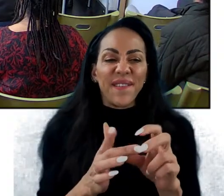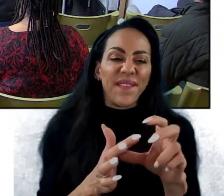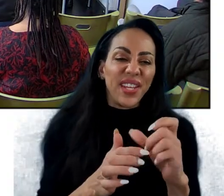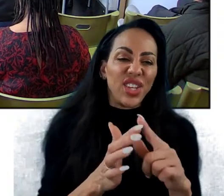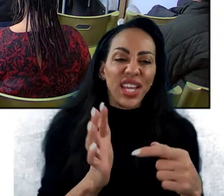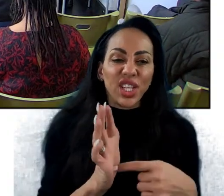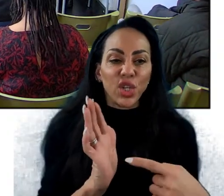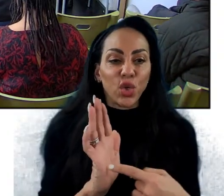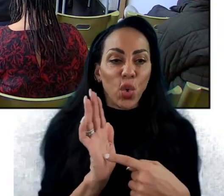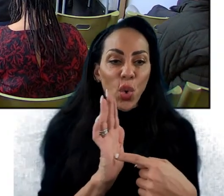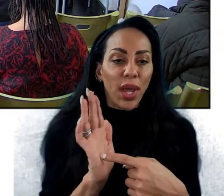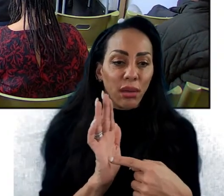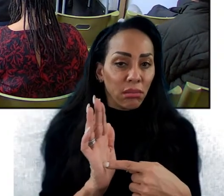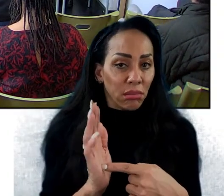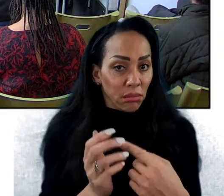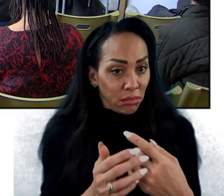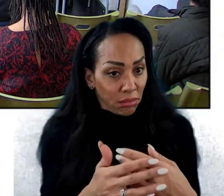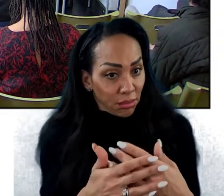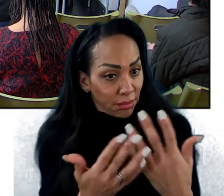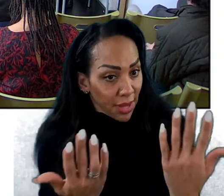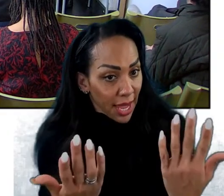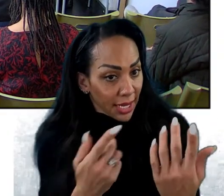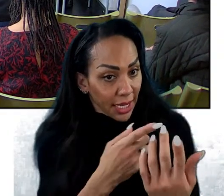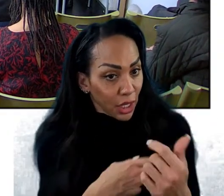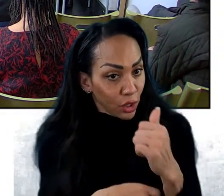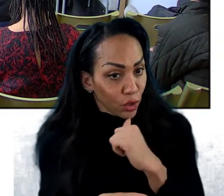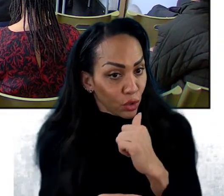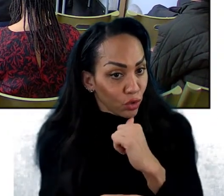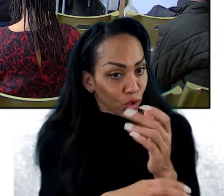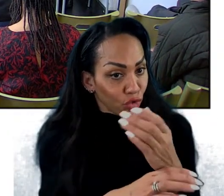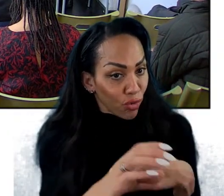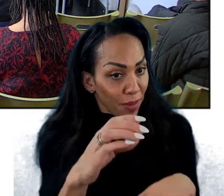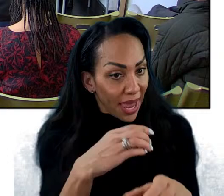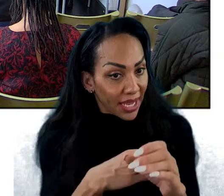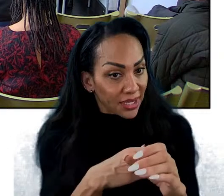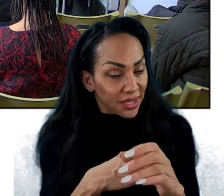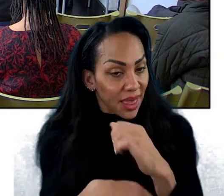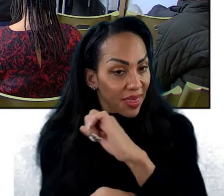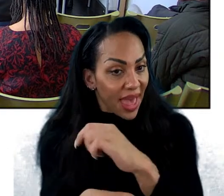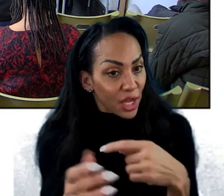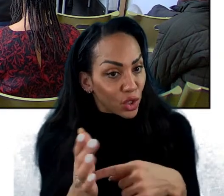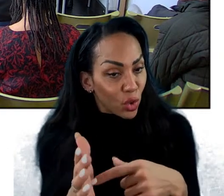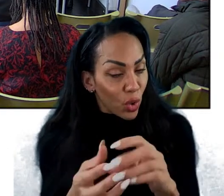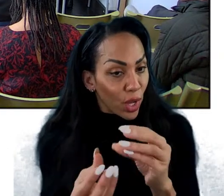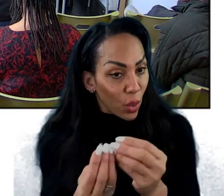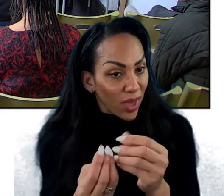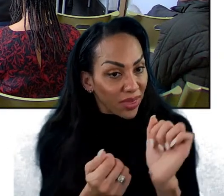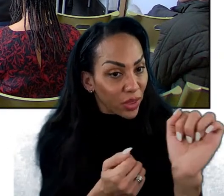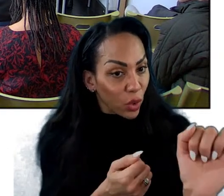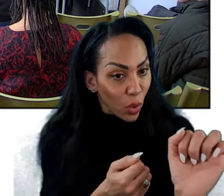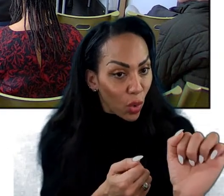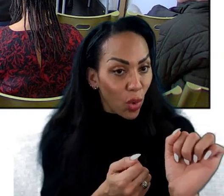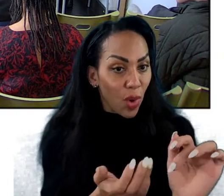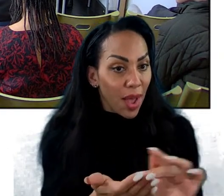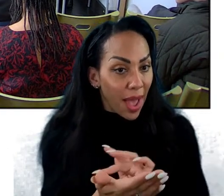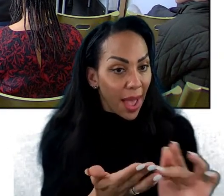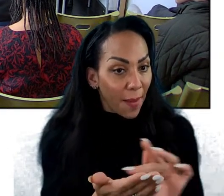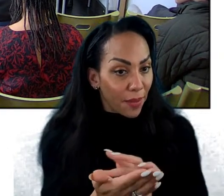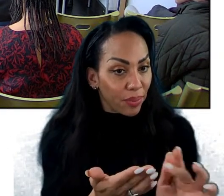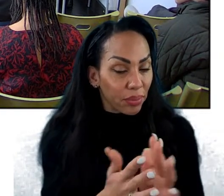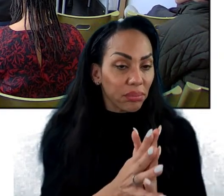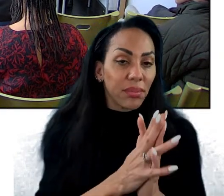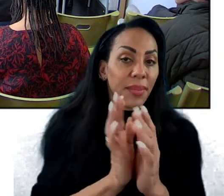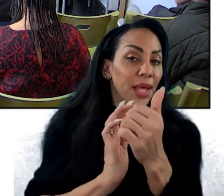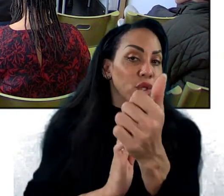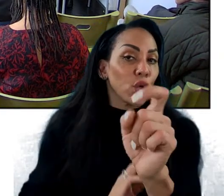any users who have replaced their fidget toy with That's a really good choice with this? That's a good question. So it's only from really observing